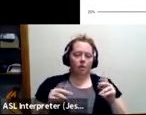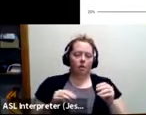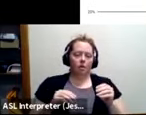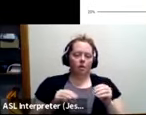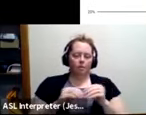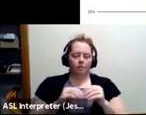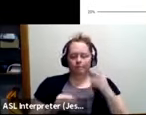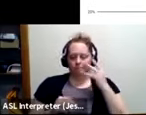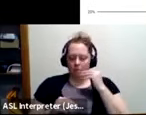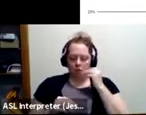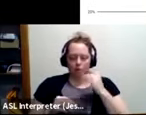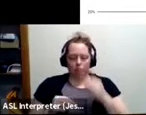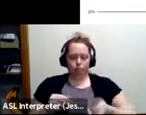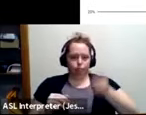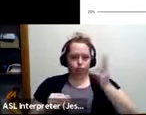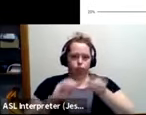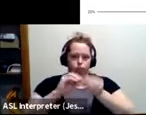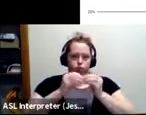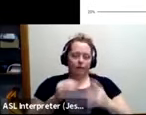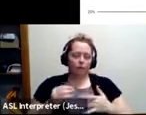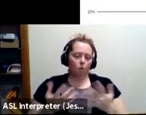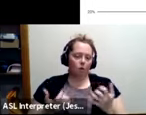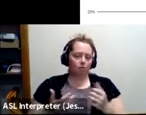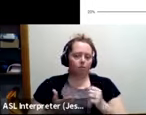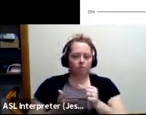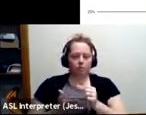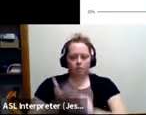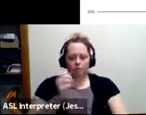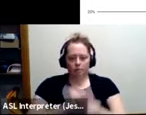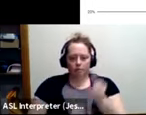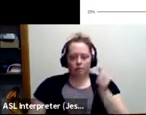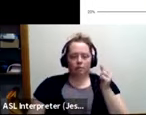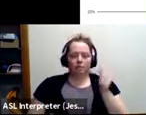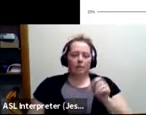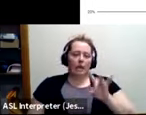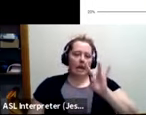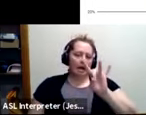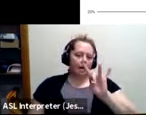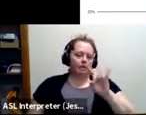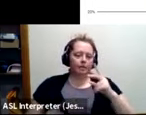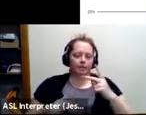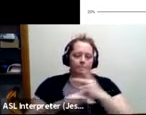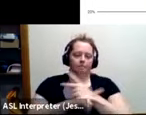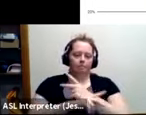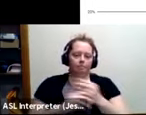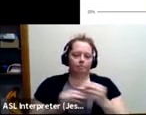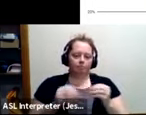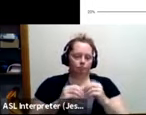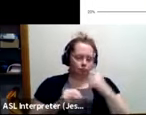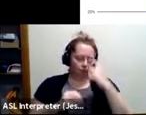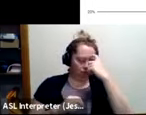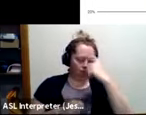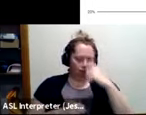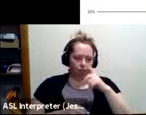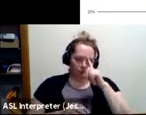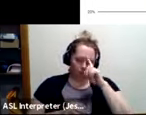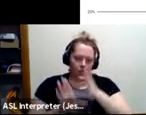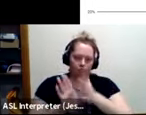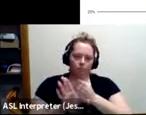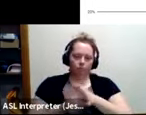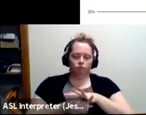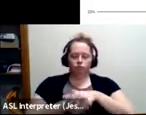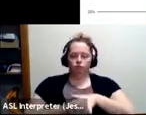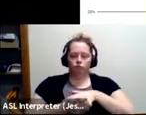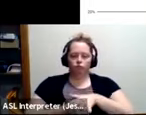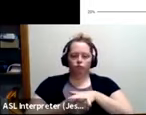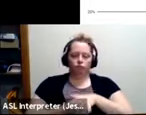ideation, risk of harmful providers, 8 times the rate of psychological distress, 3 times the rate of